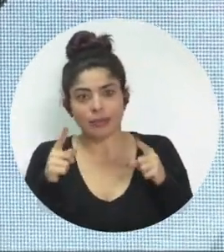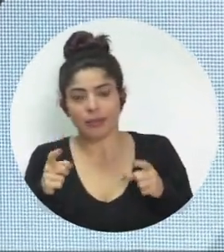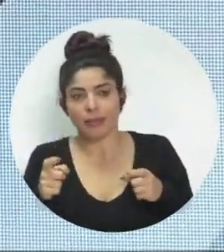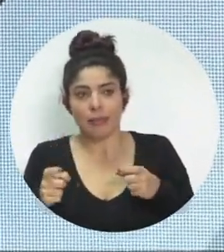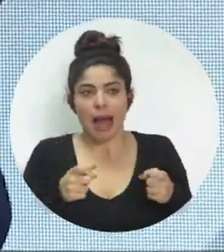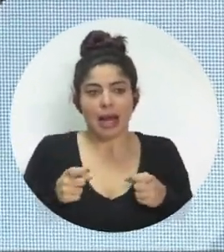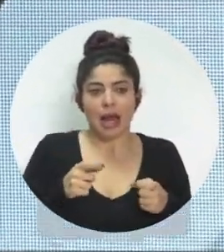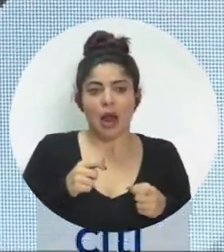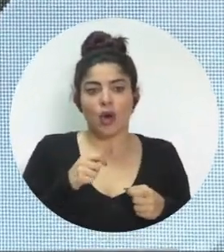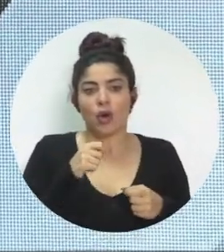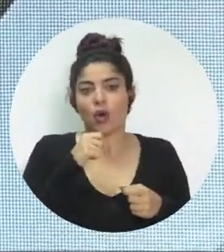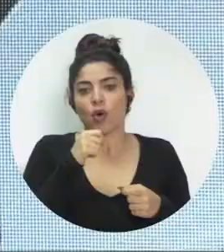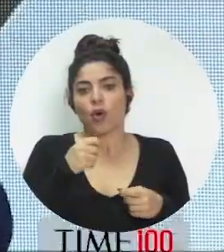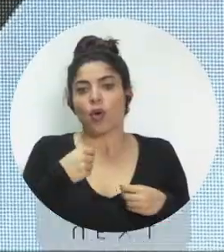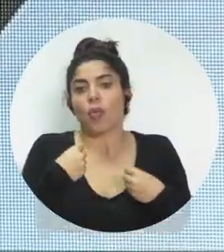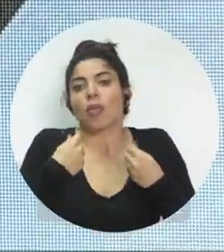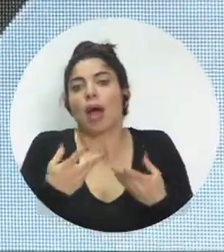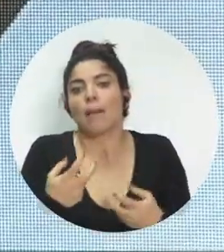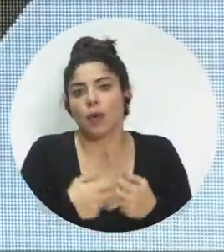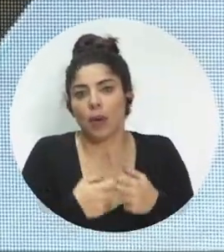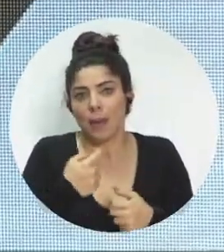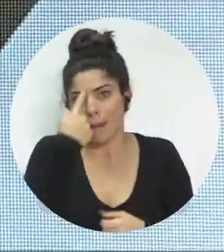best, and actually we managed to